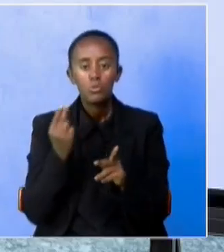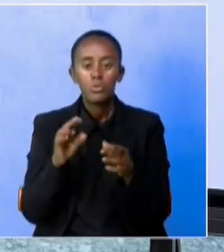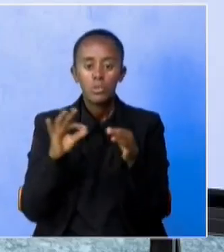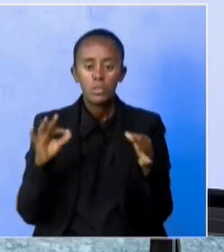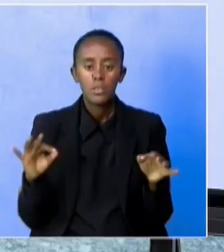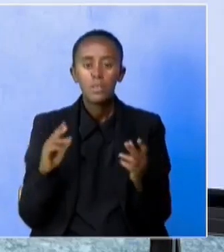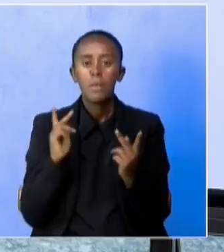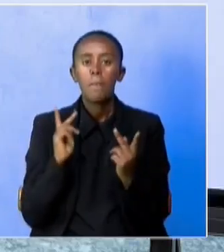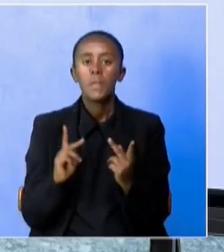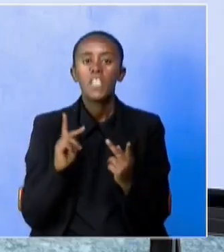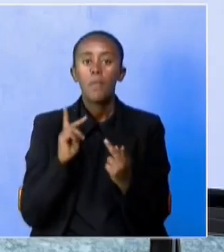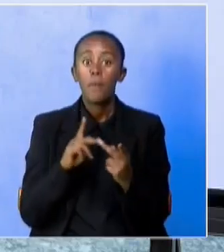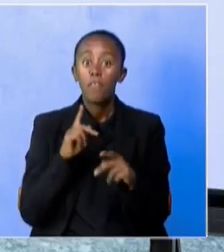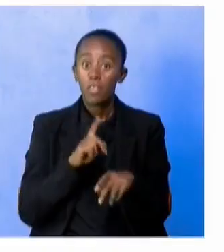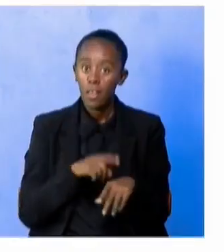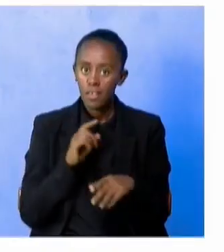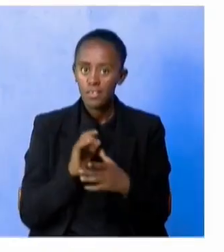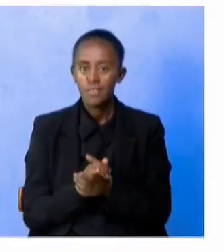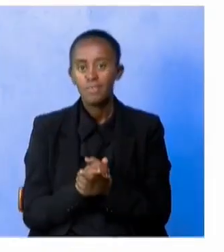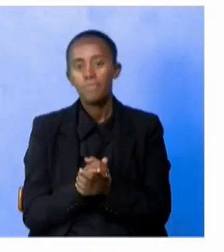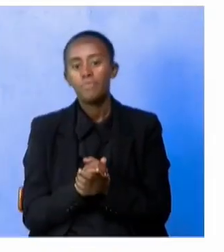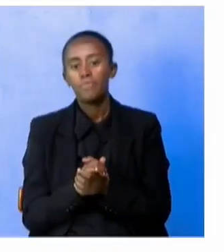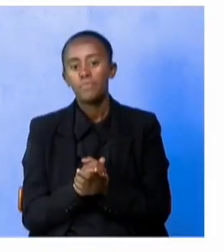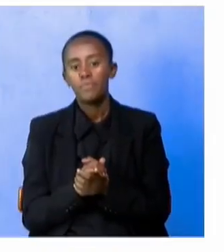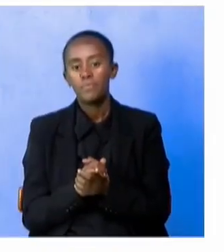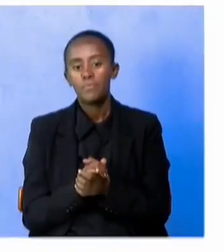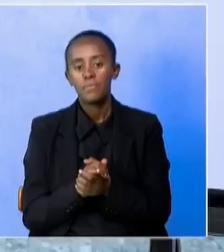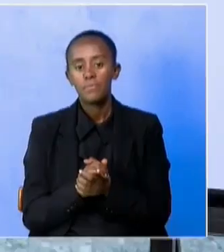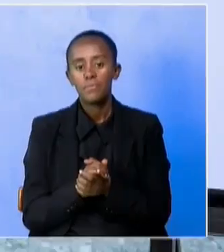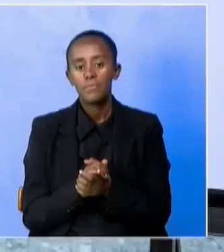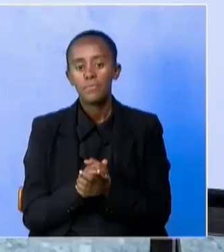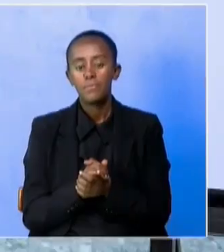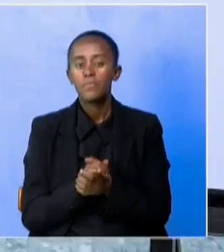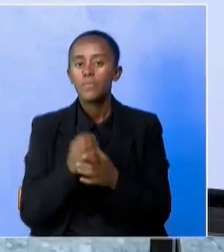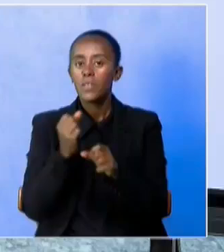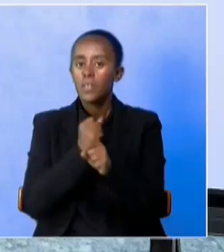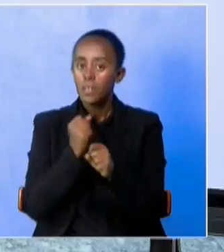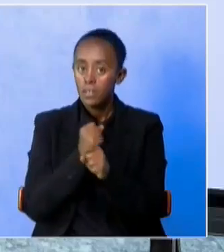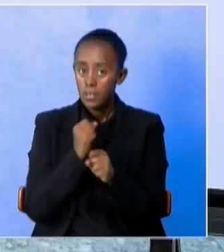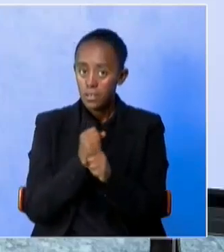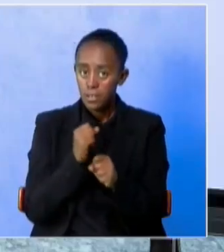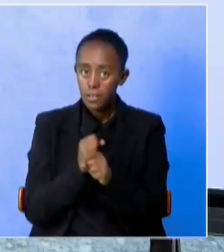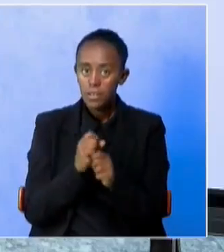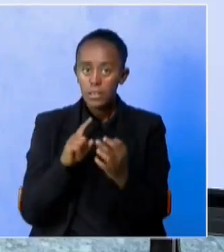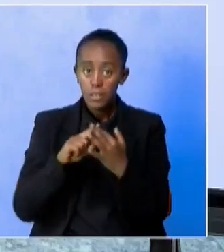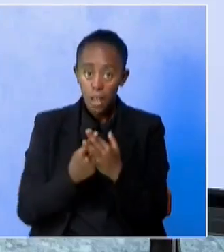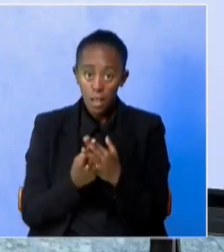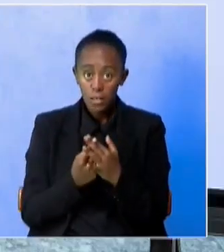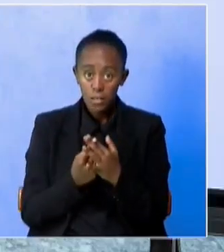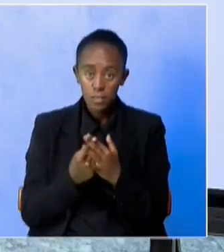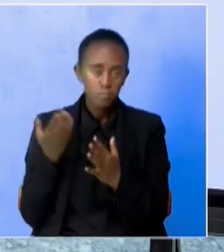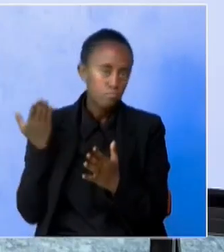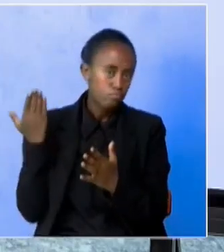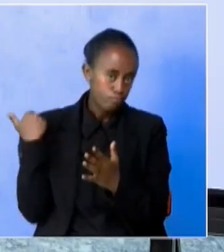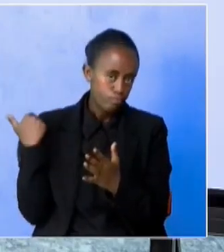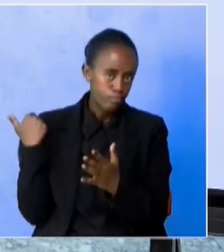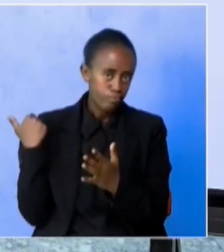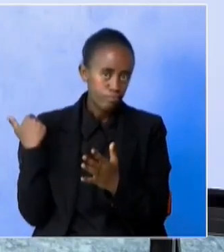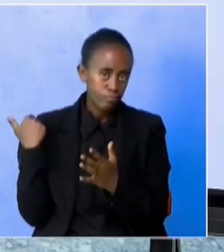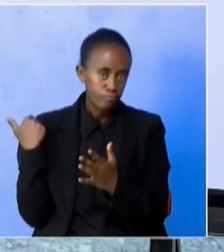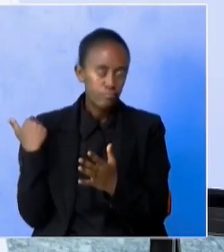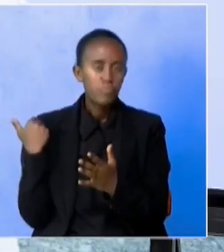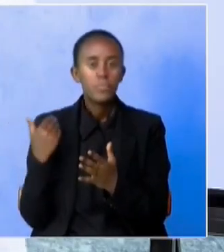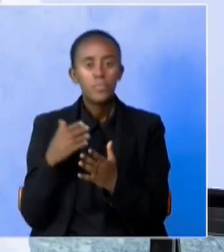example. This is talking about an action that started earlier on, previously, but